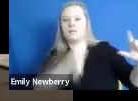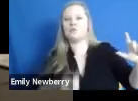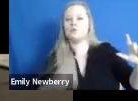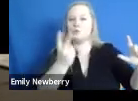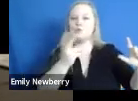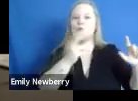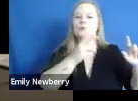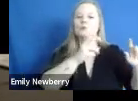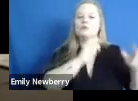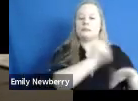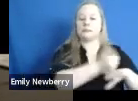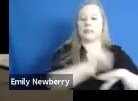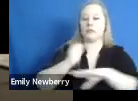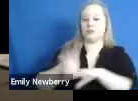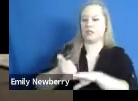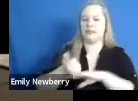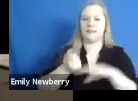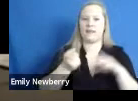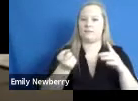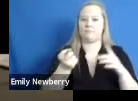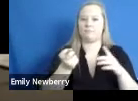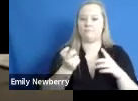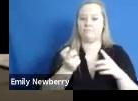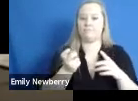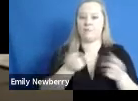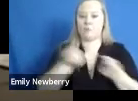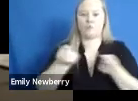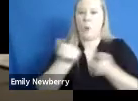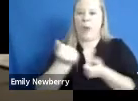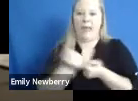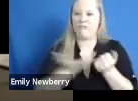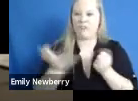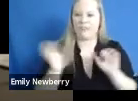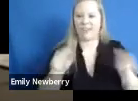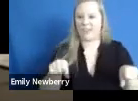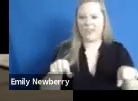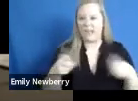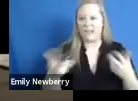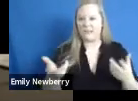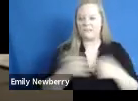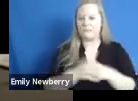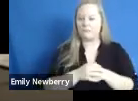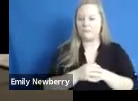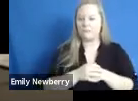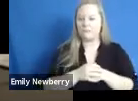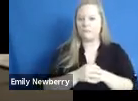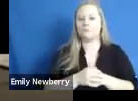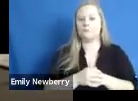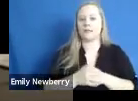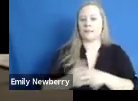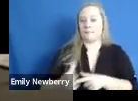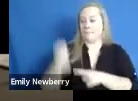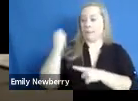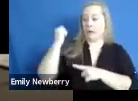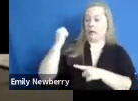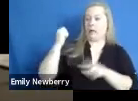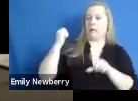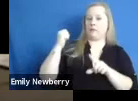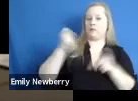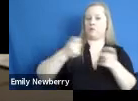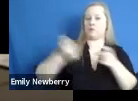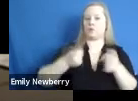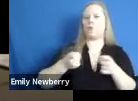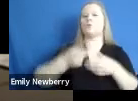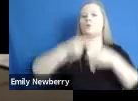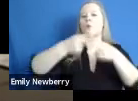monitor everything, all the pumping plants, the status. And there's right directly behind these guys, there's a control center called